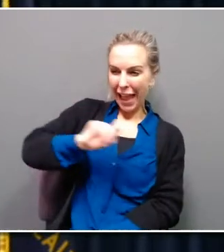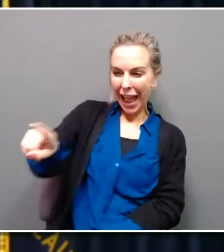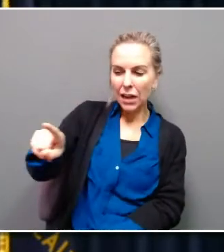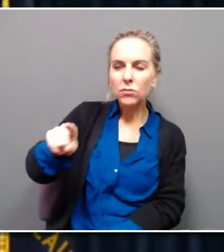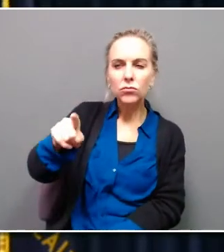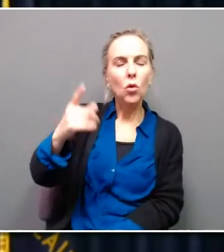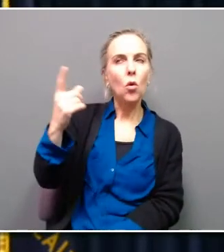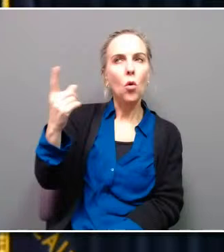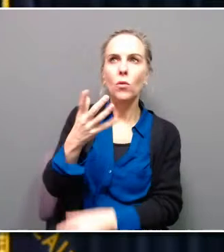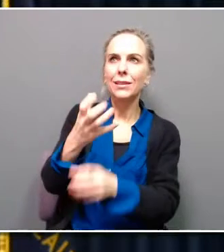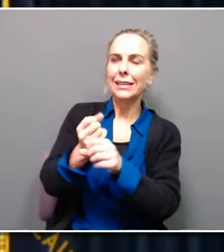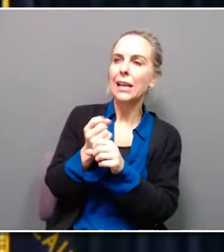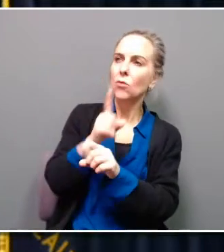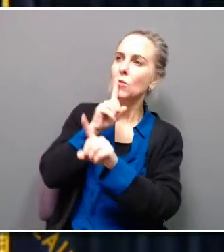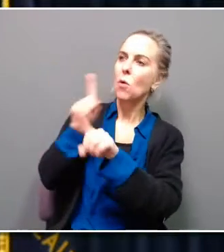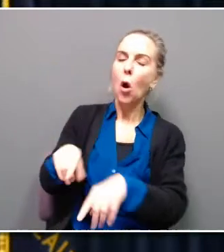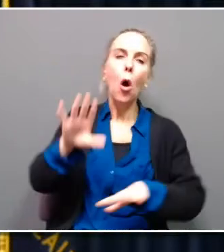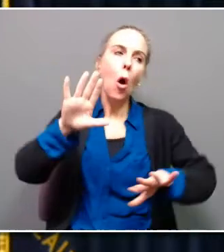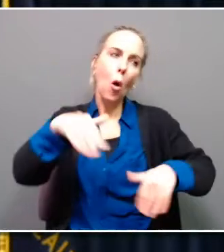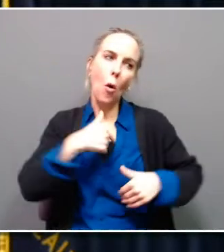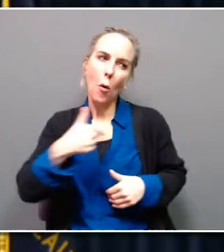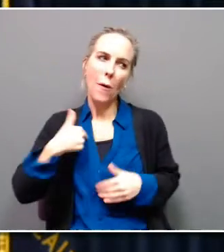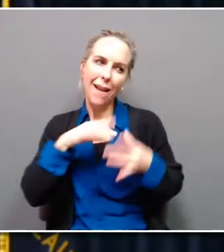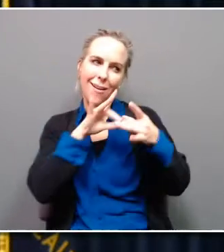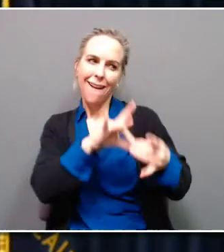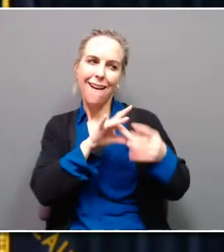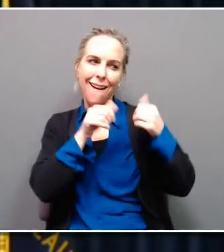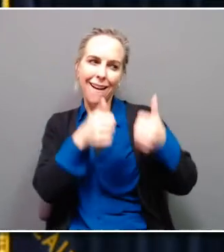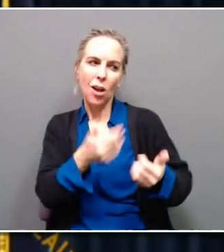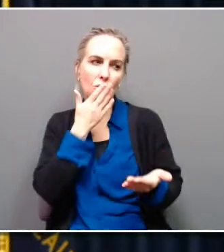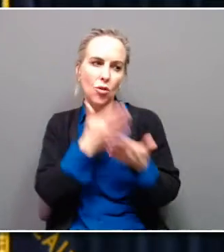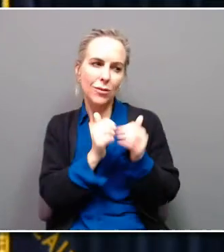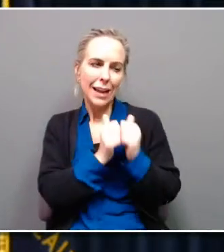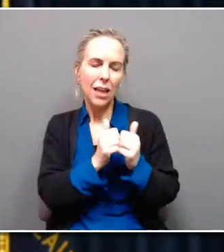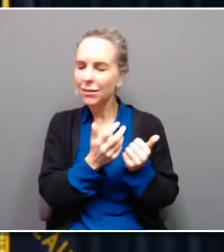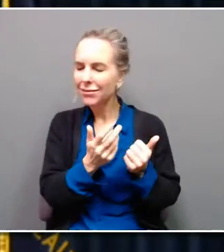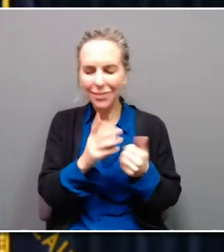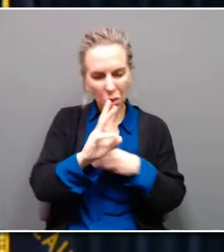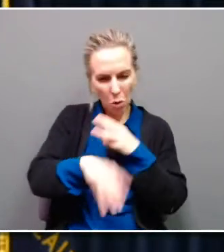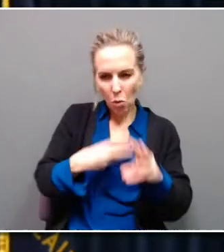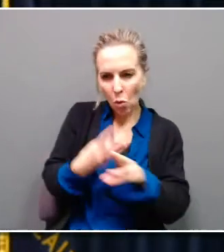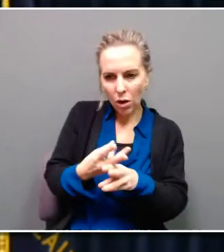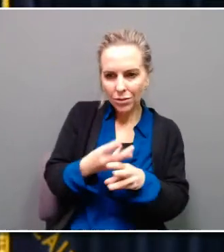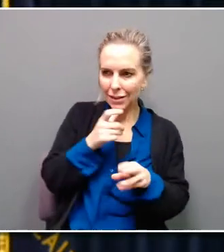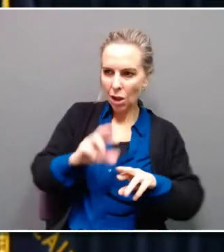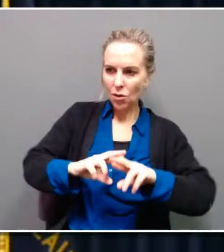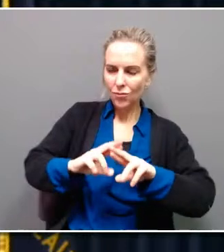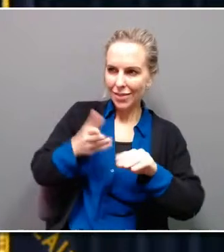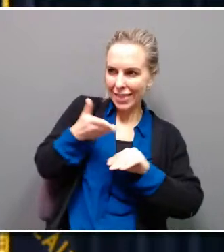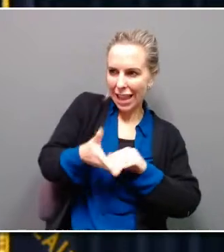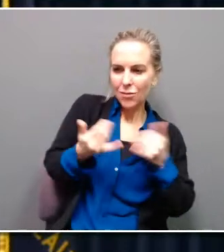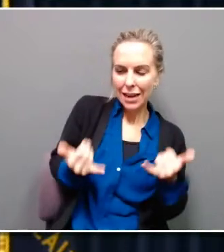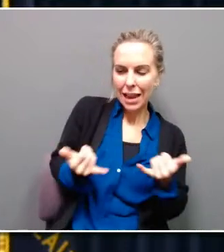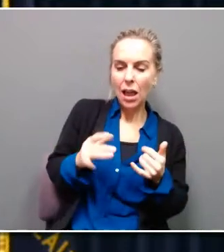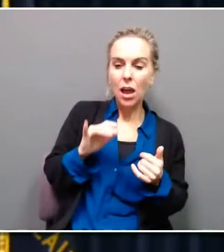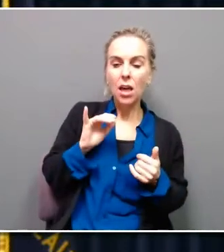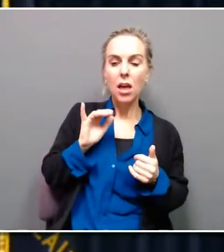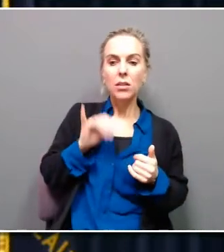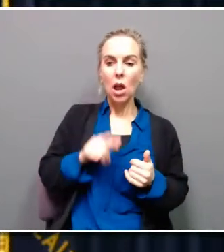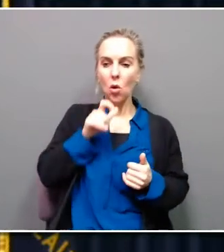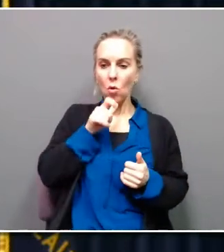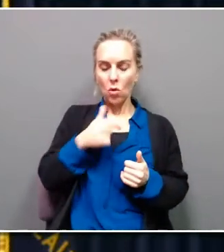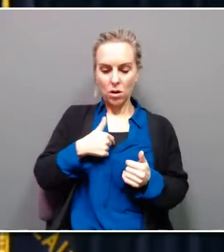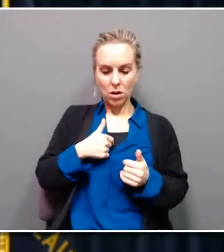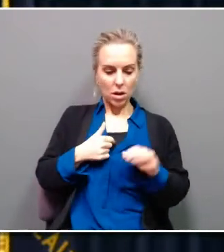get a response of, oh, we work great together. I'm just not sure our world is there right now. The partisanship is so severe, it seems